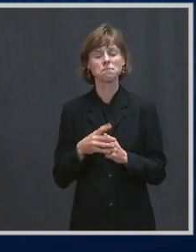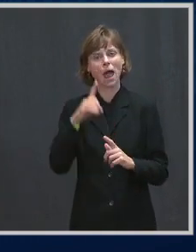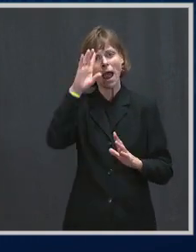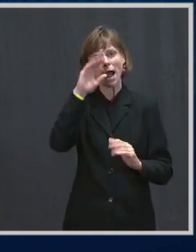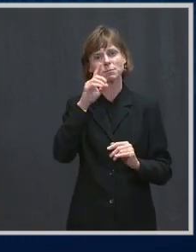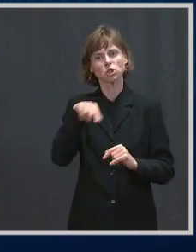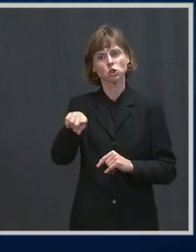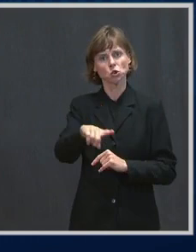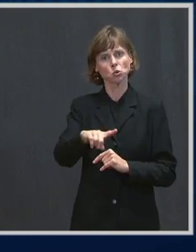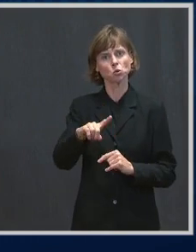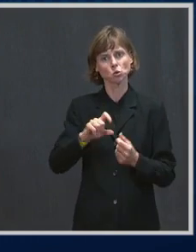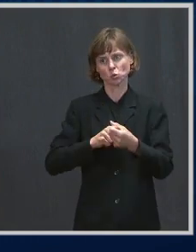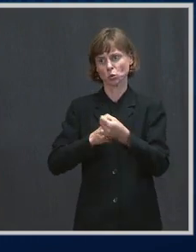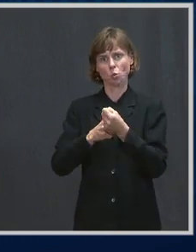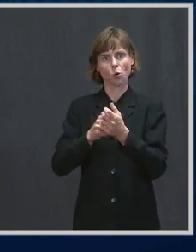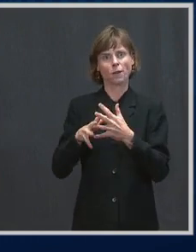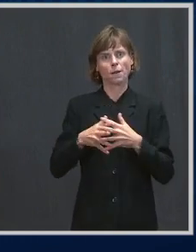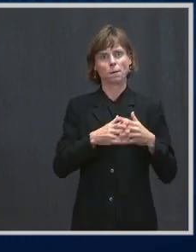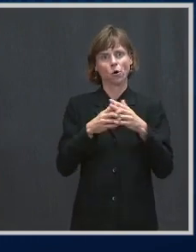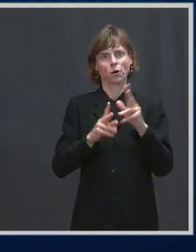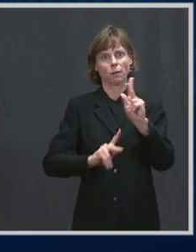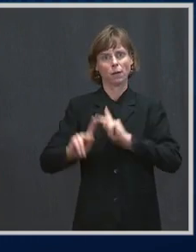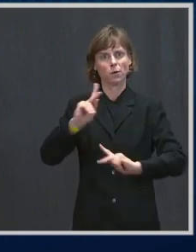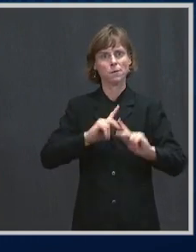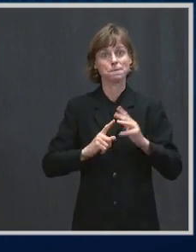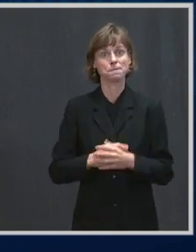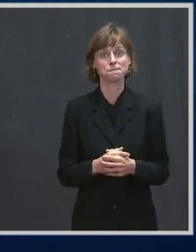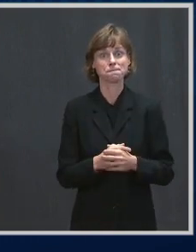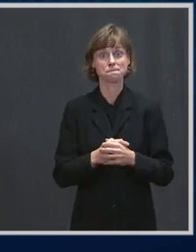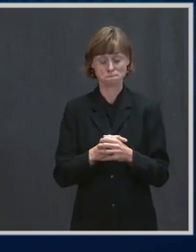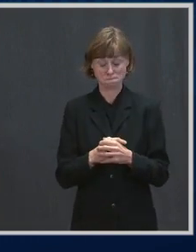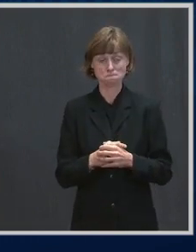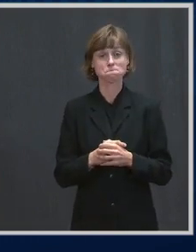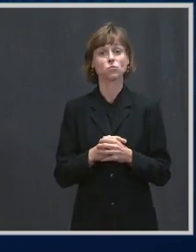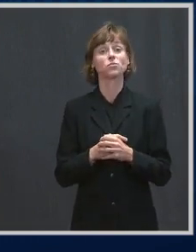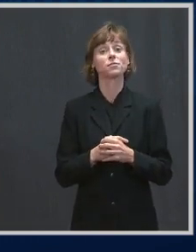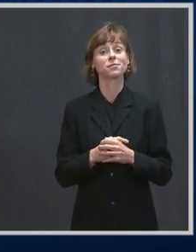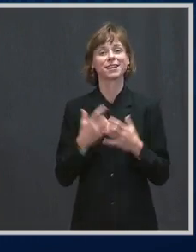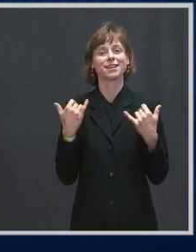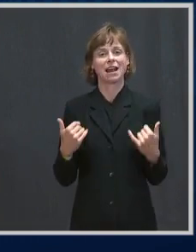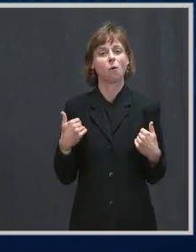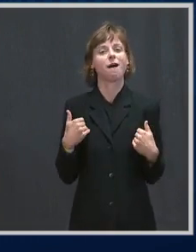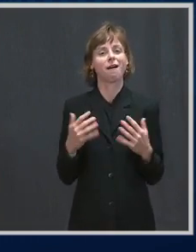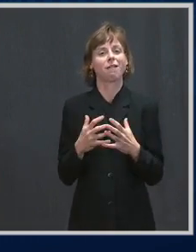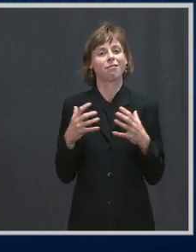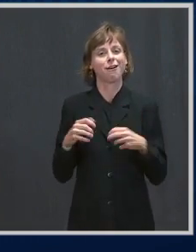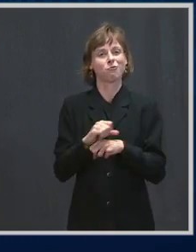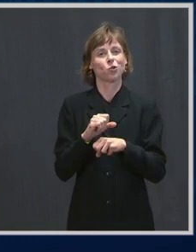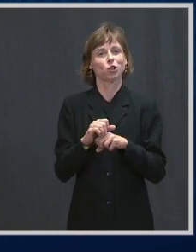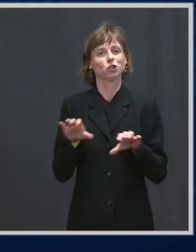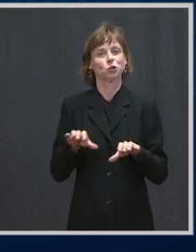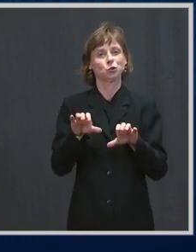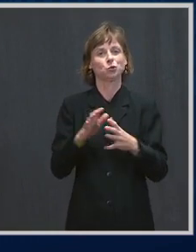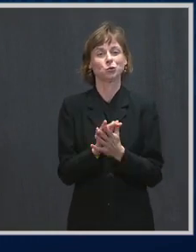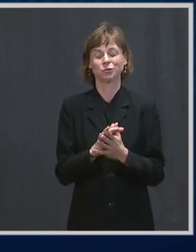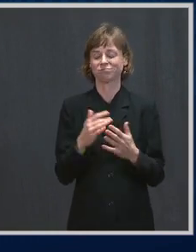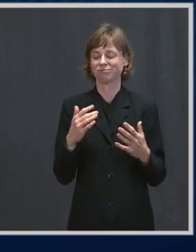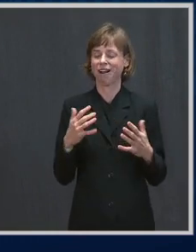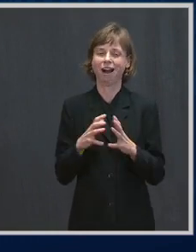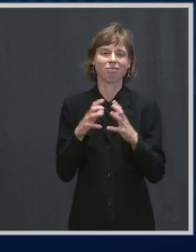you to have the back of the American people. Now, I've got a lot of work to do, and a lot of catching up to